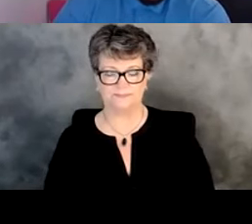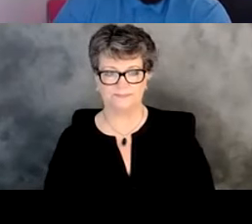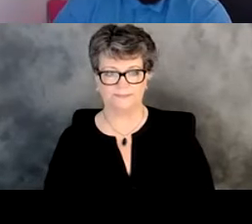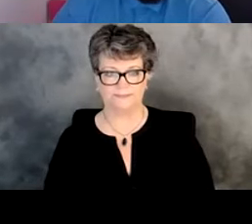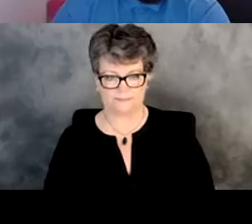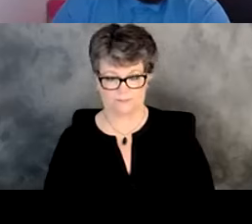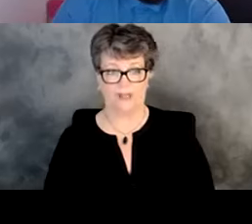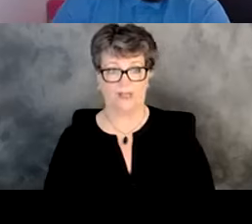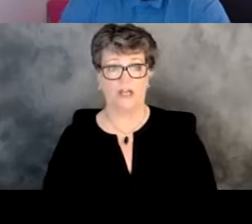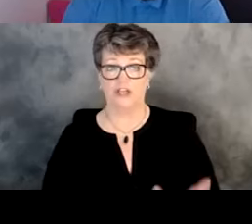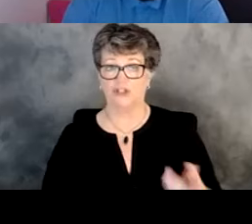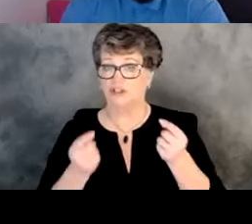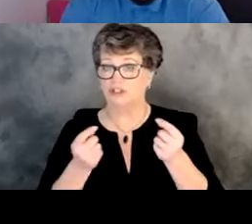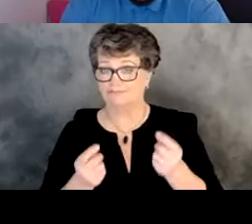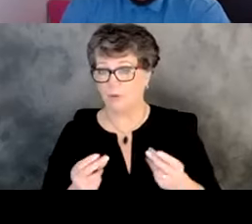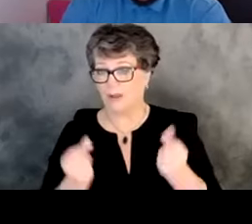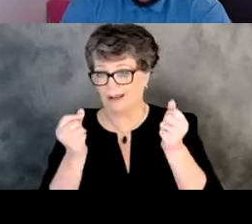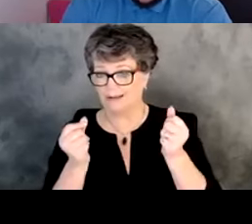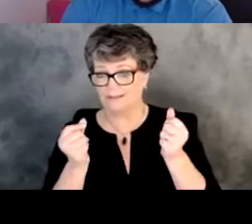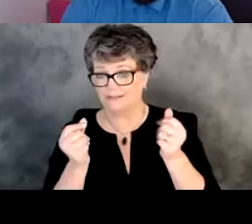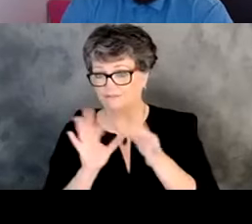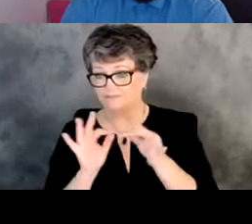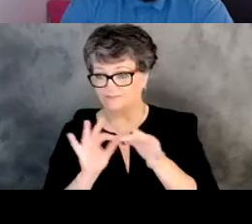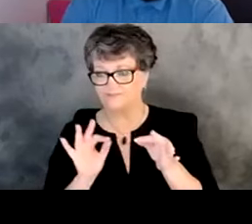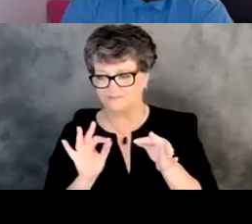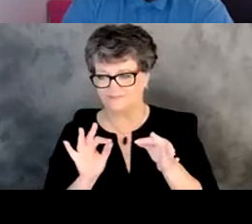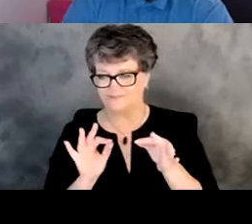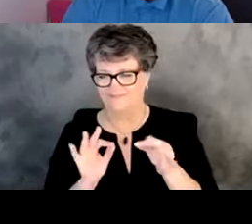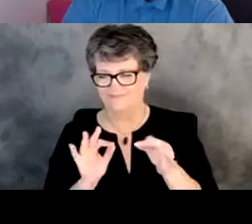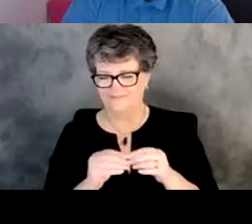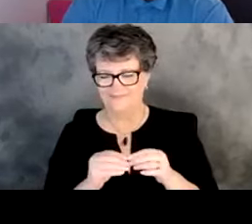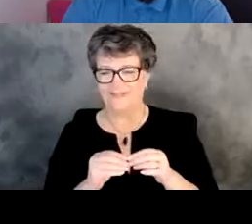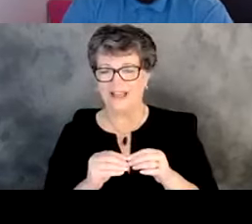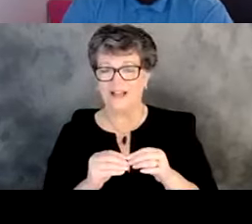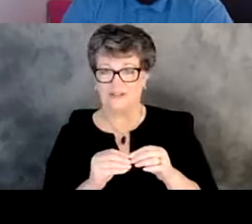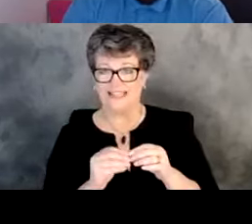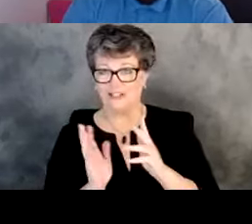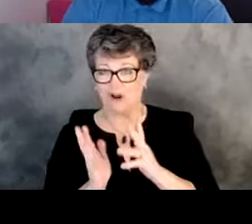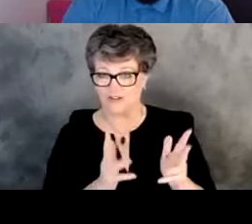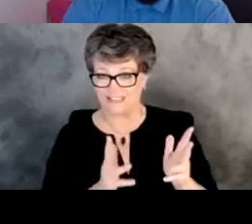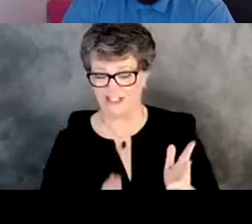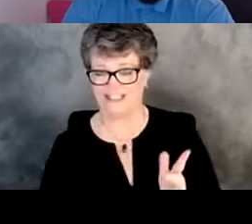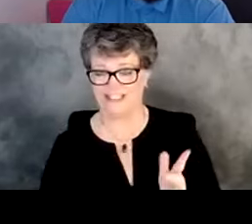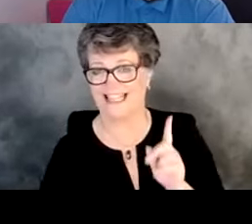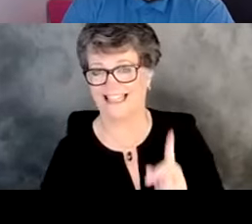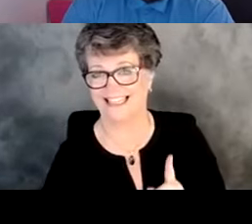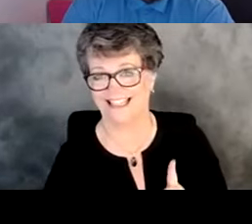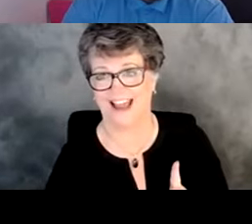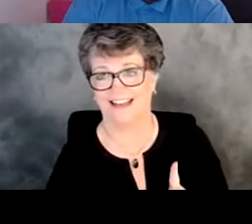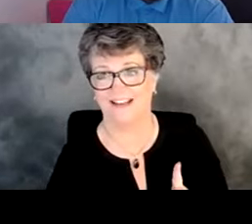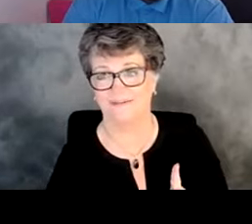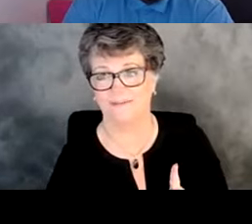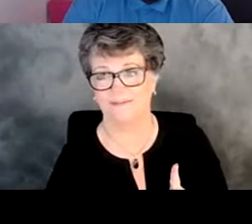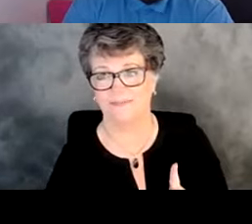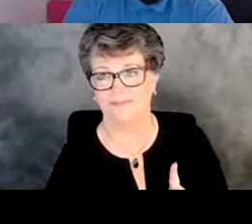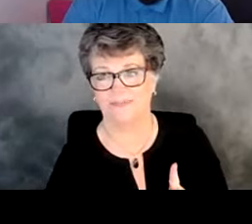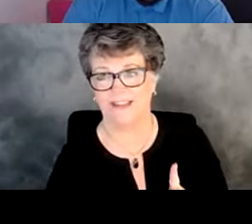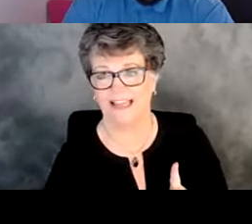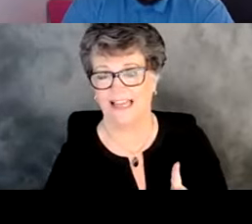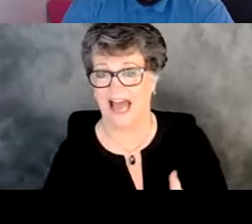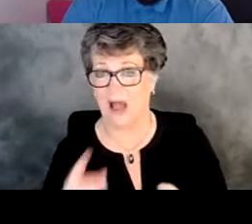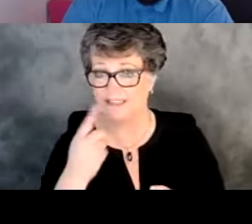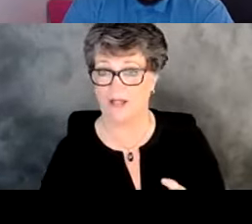So just a quick thing, and I'll be honest, the more that we do these conversations, the less this slide ends up mattering. I will tell you, as a physician